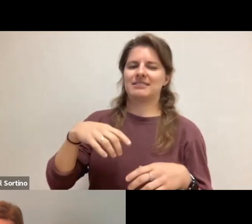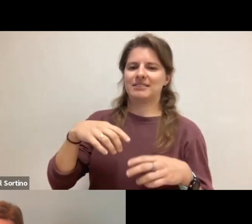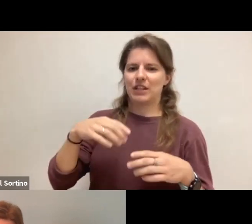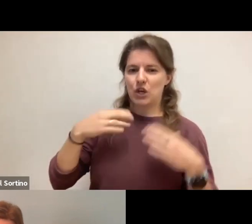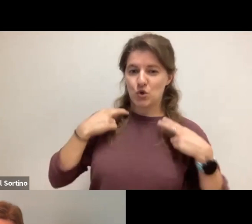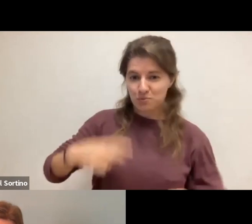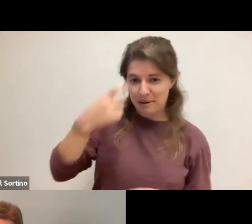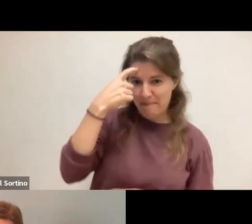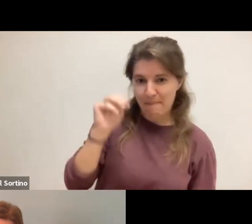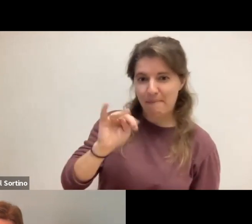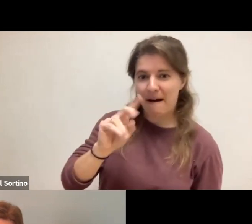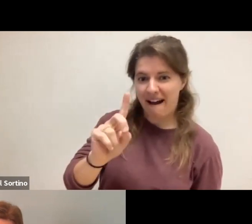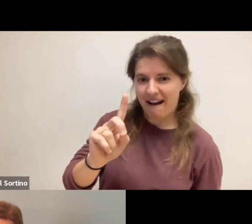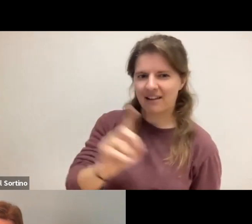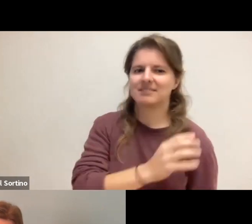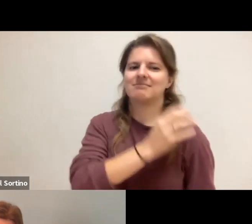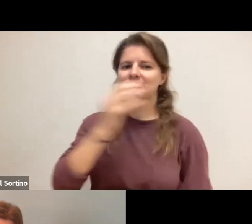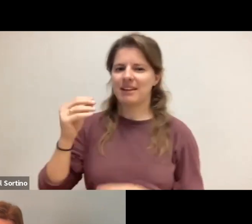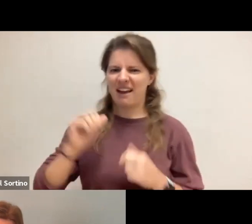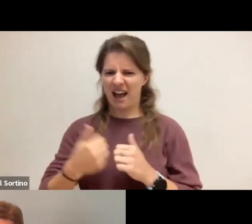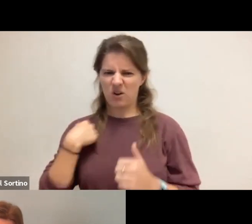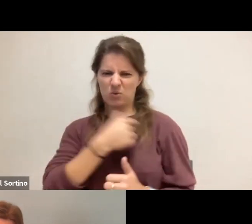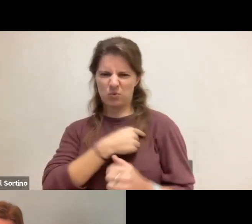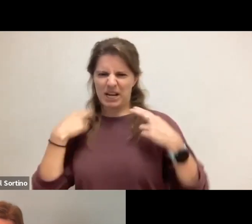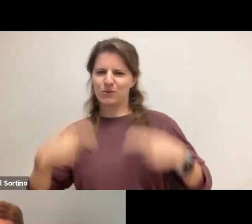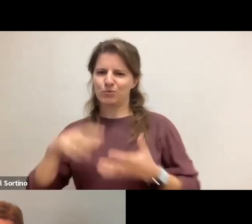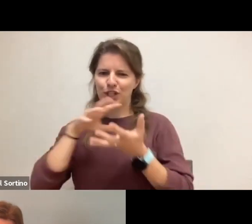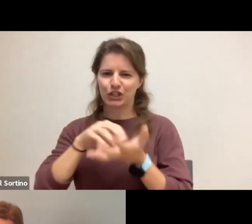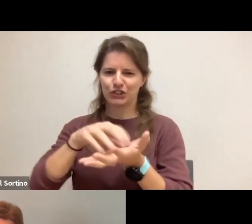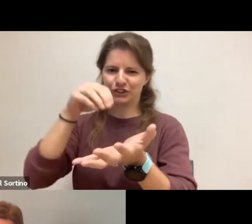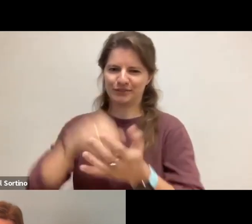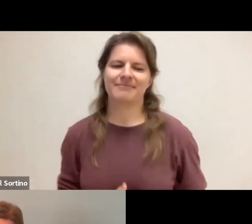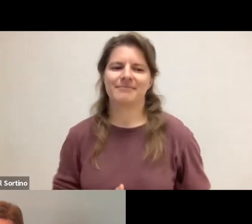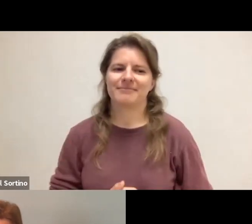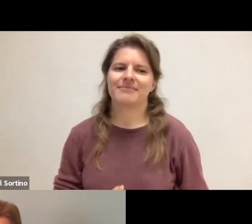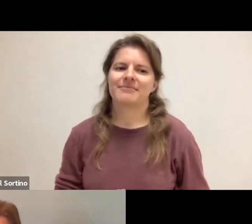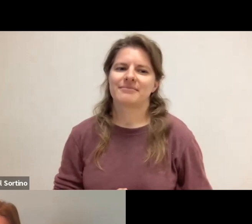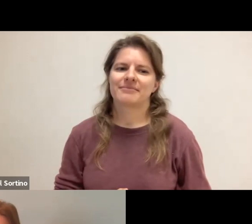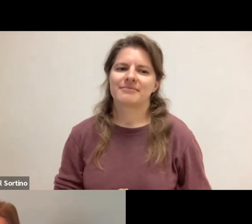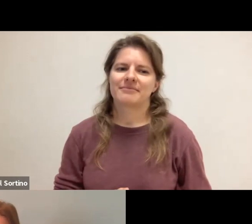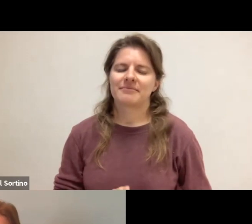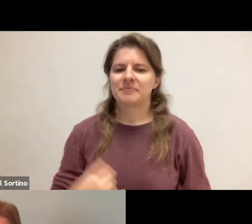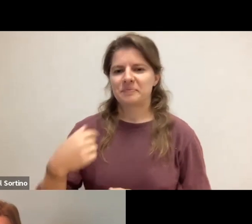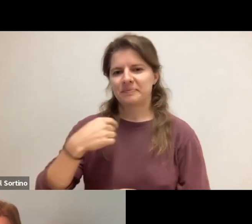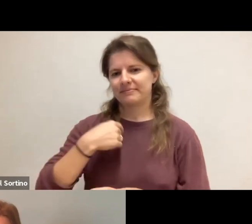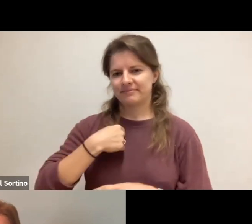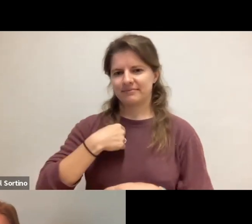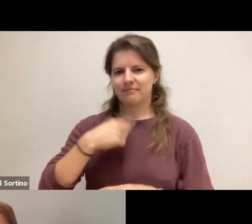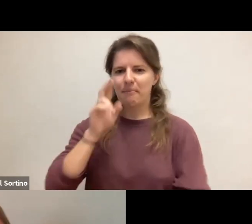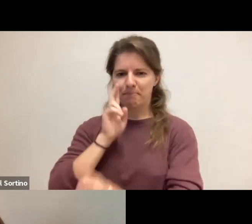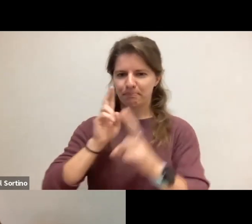ever-expanding field and deepen our understanding of the human mind, as well as how we as humans